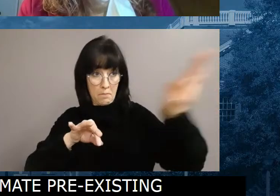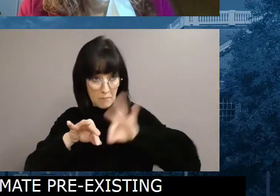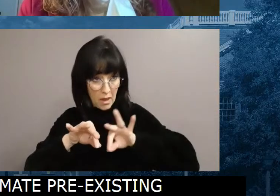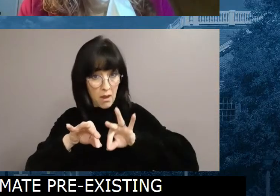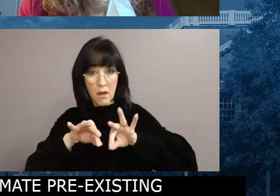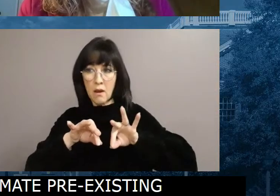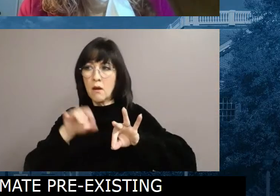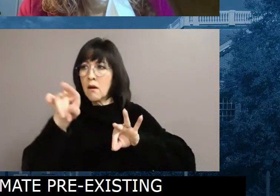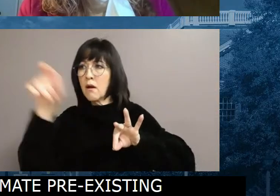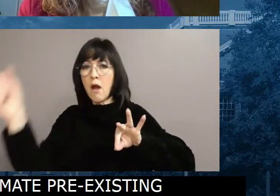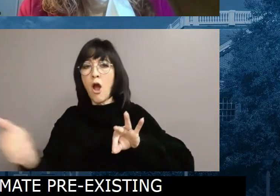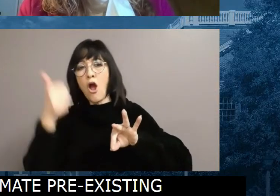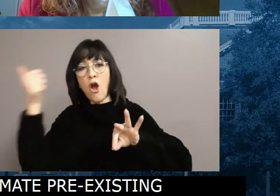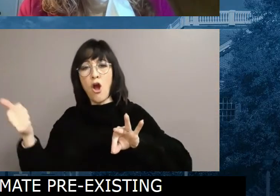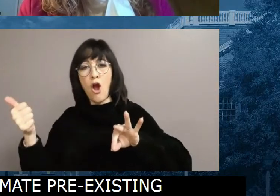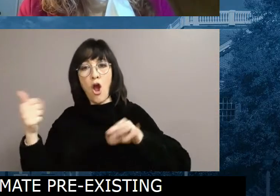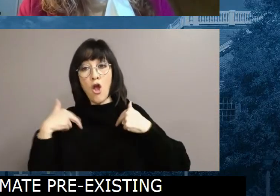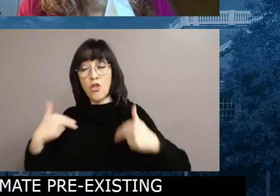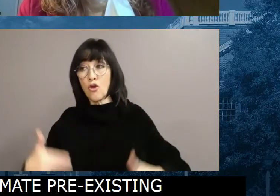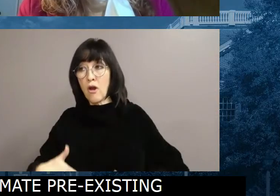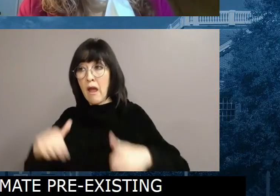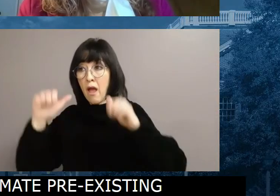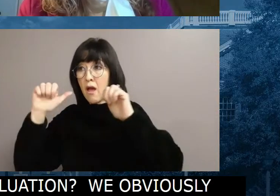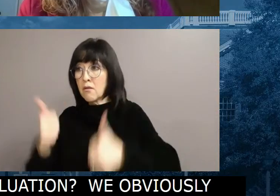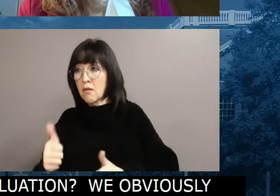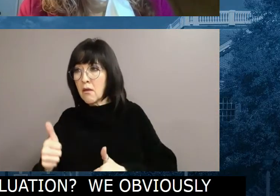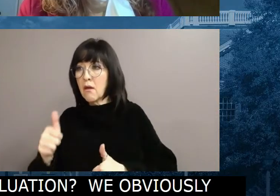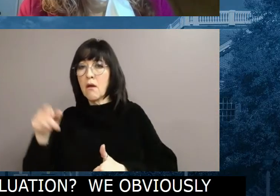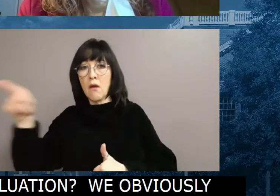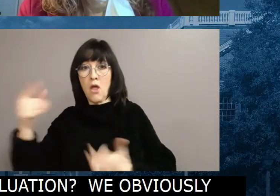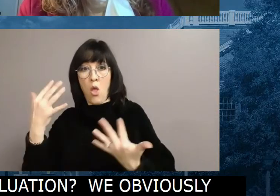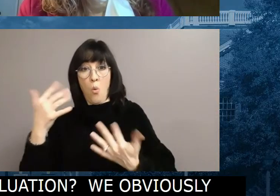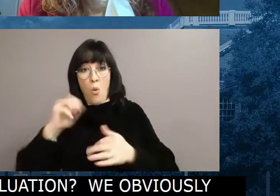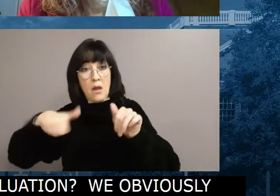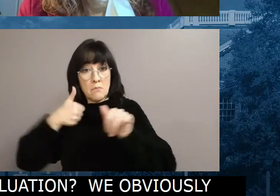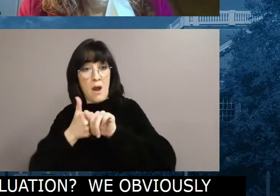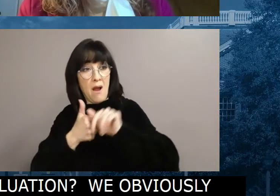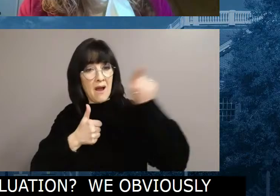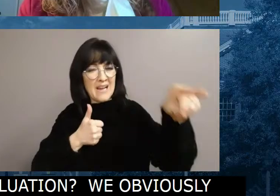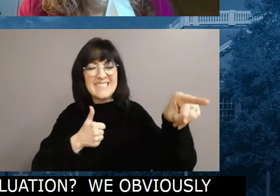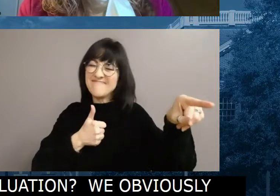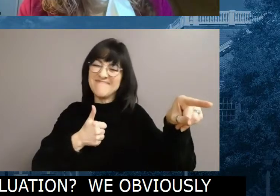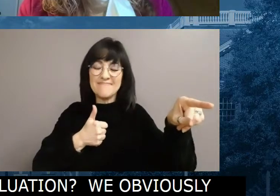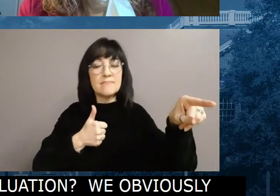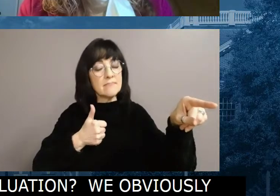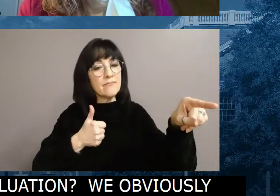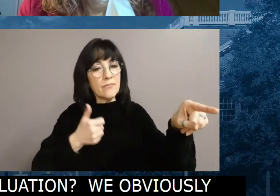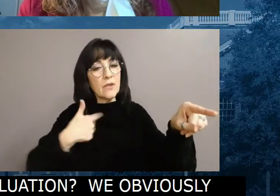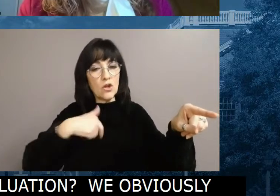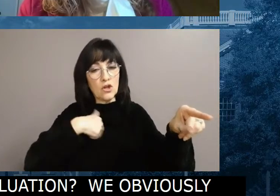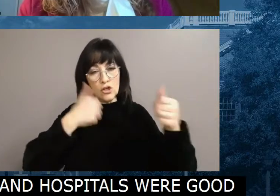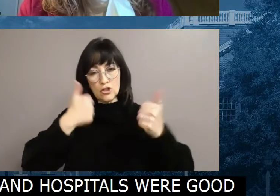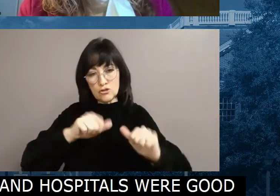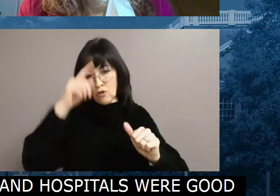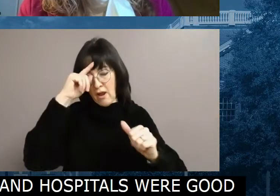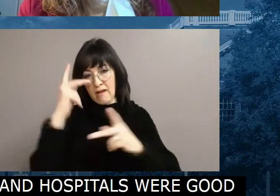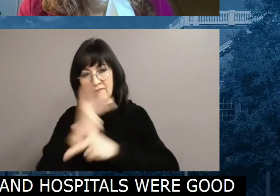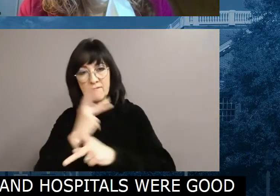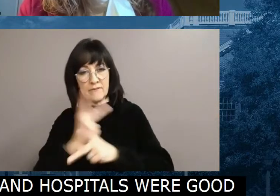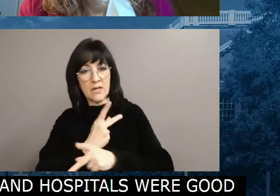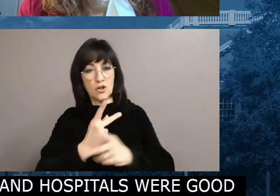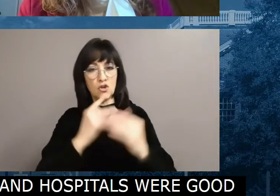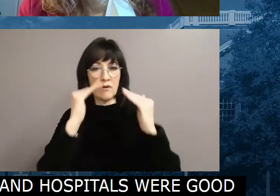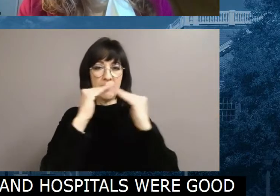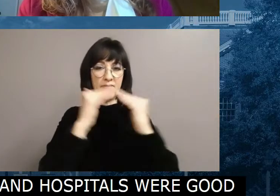hospitals were good to do that for us. But again, mostly to achieve our goal of fast and fair.